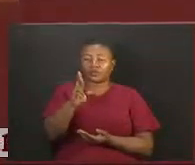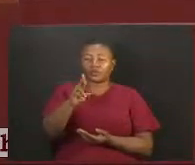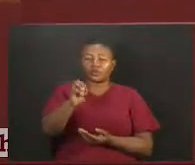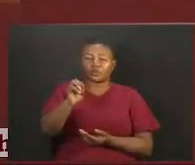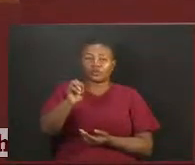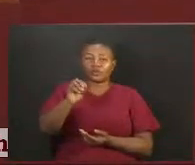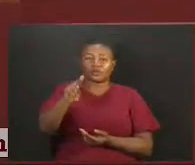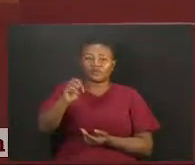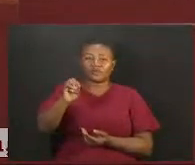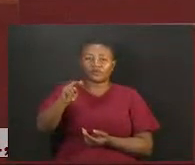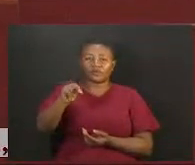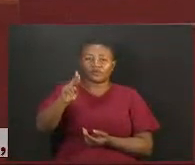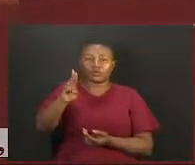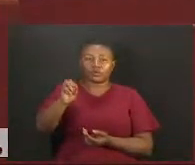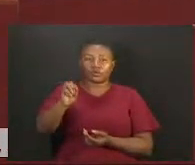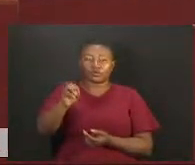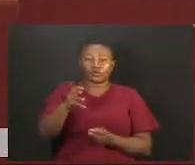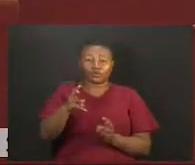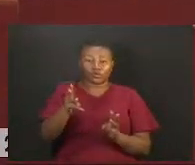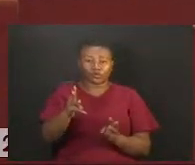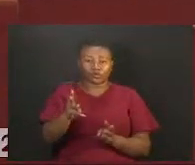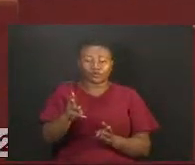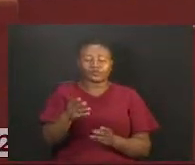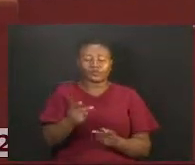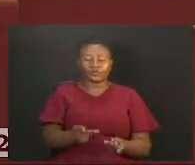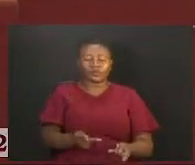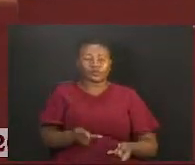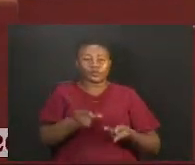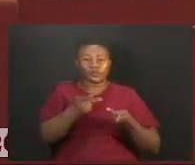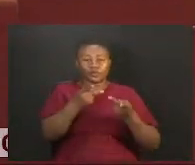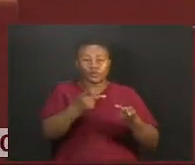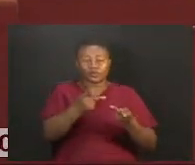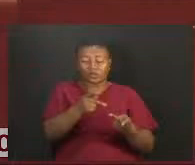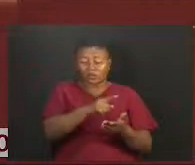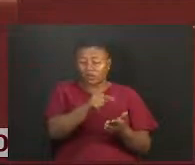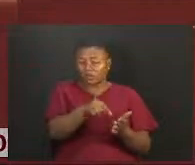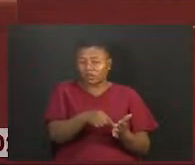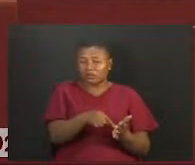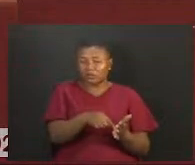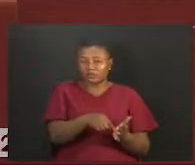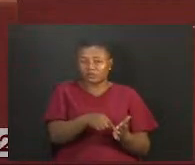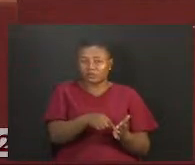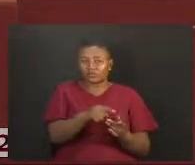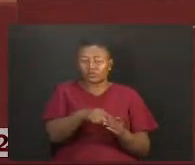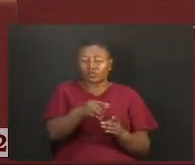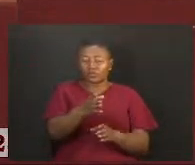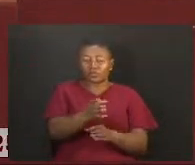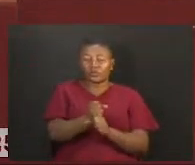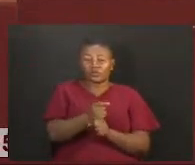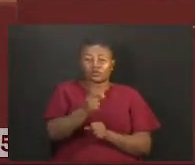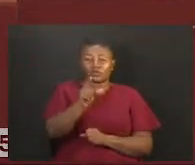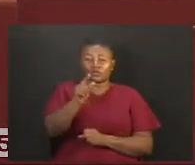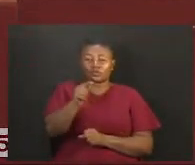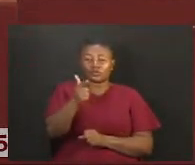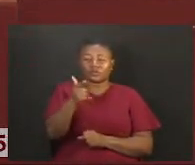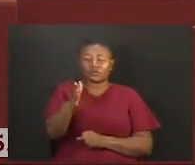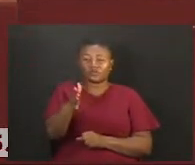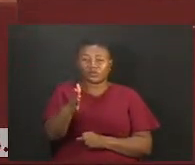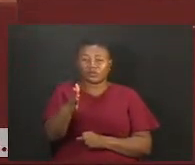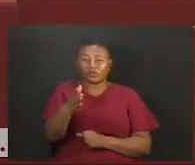Mr. Speaker, in proposing some revenue measures to achieve the 2025 fiscal